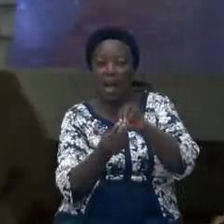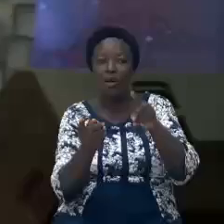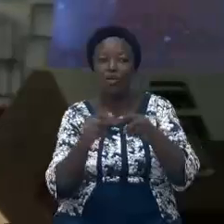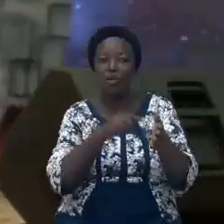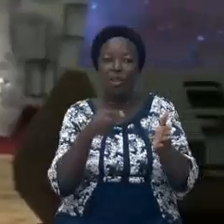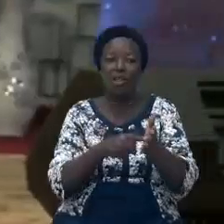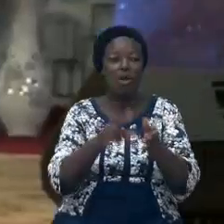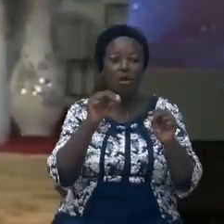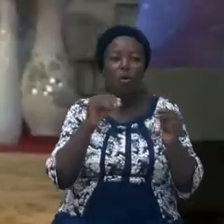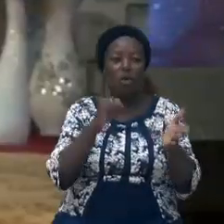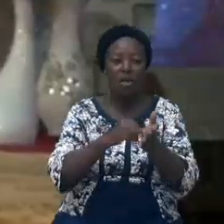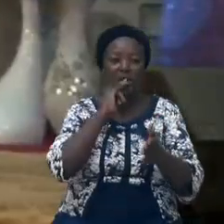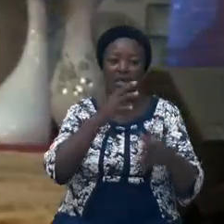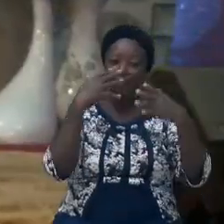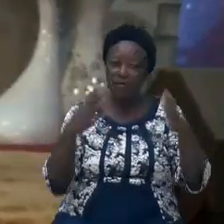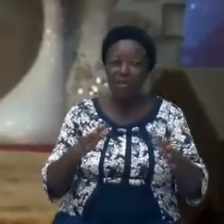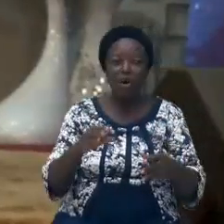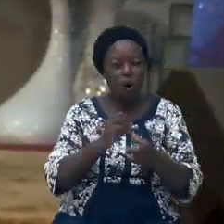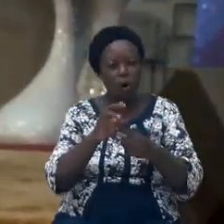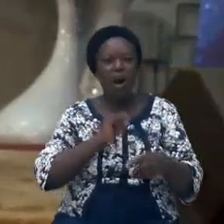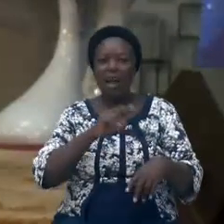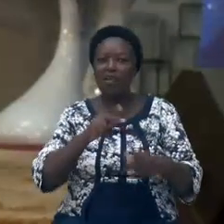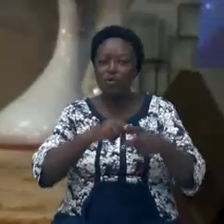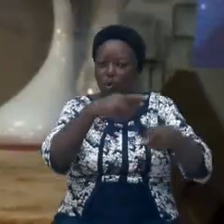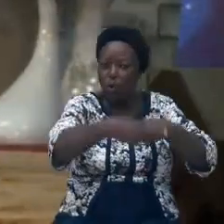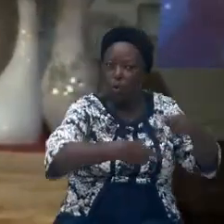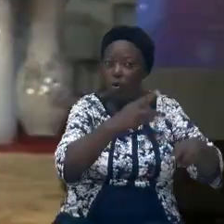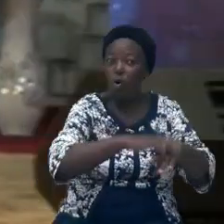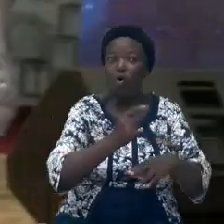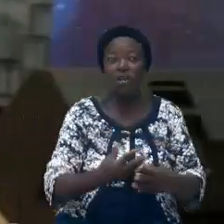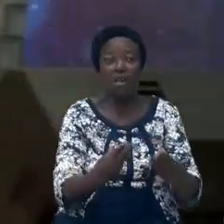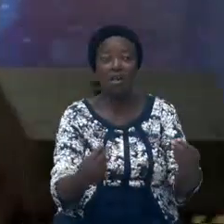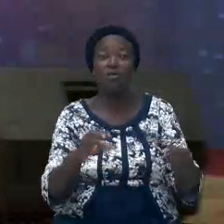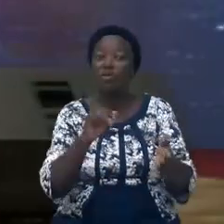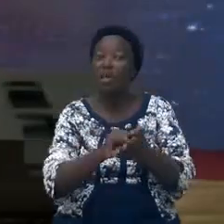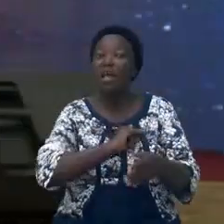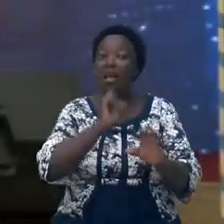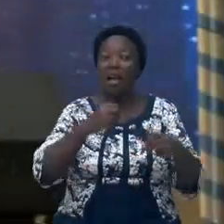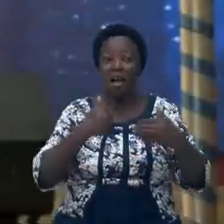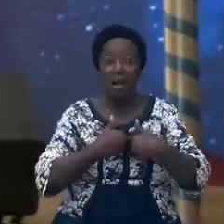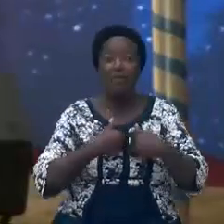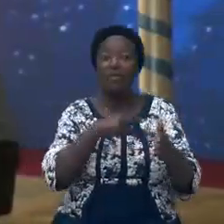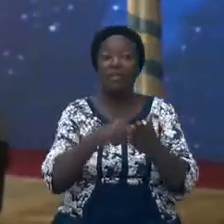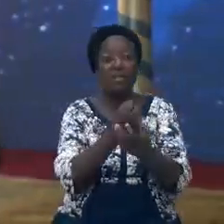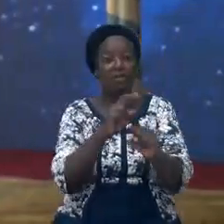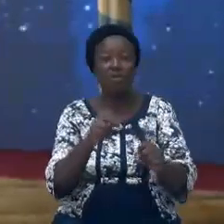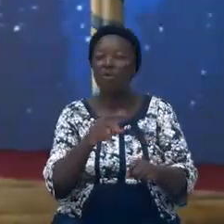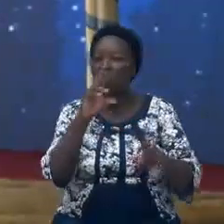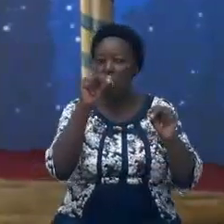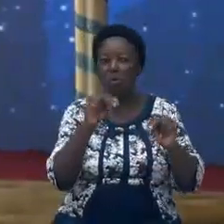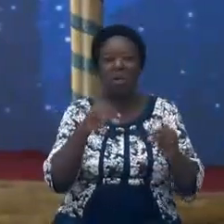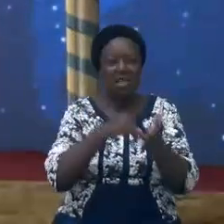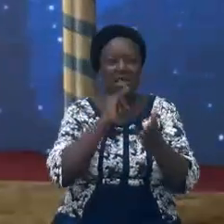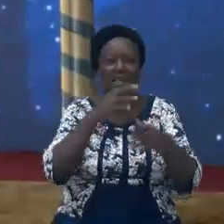water and add to this. It is finished. I need to roll on the ground so that I can have